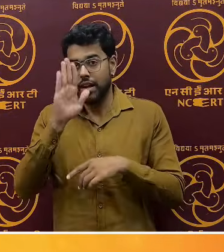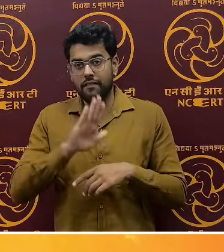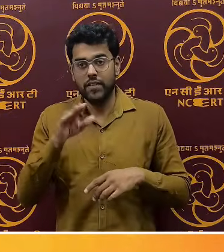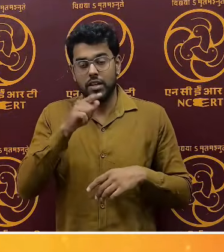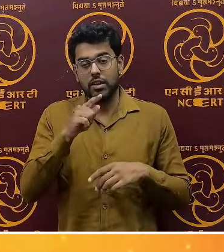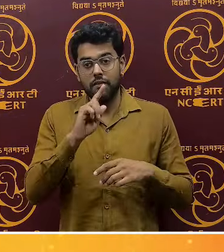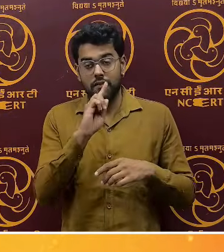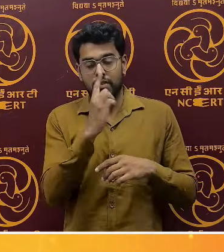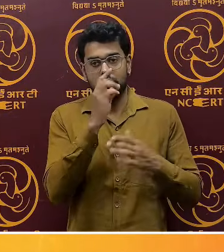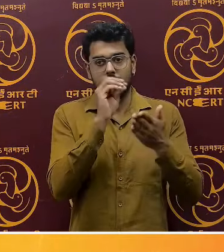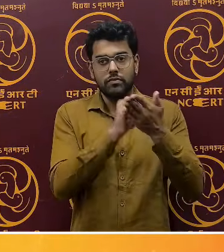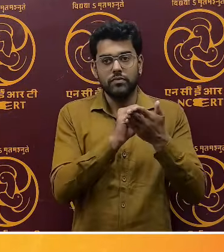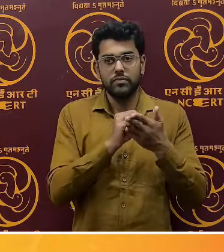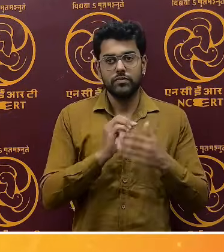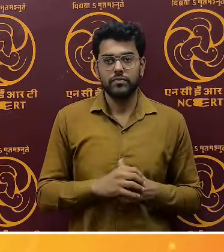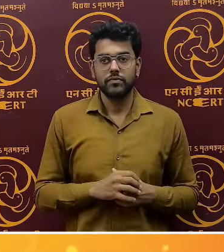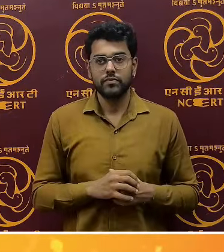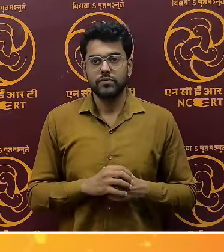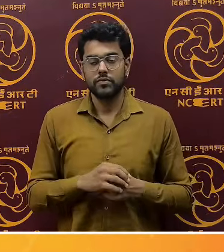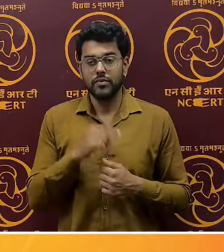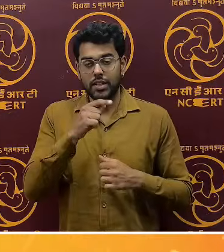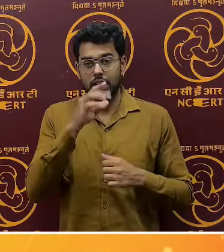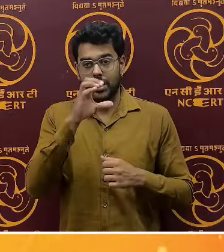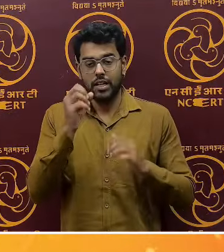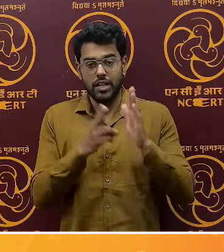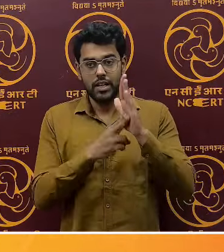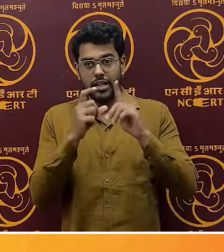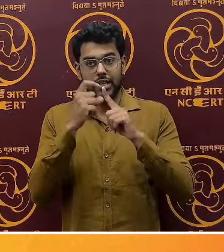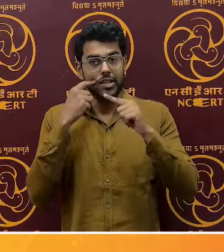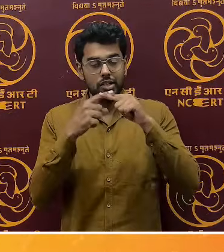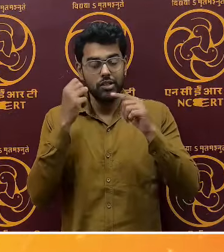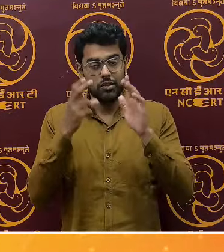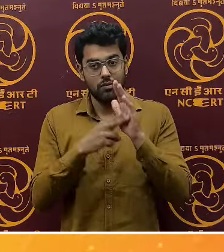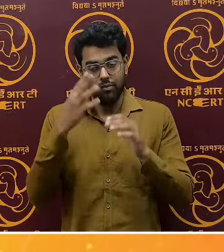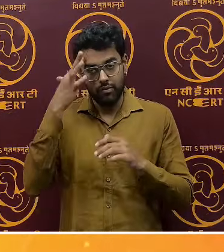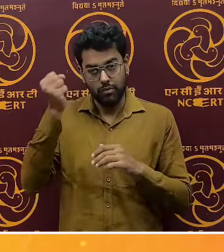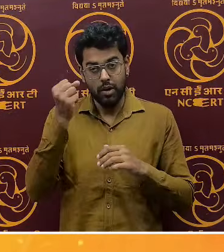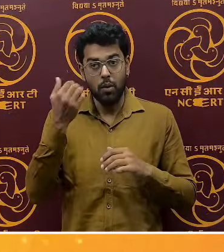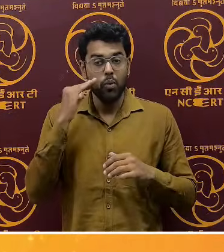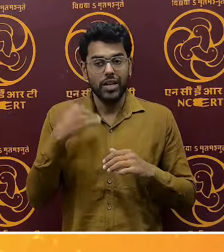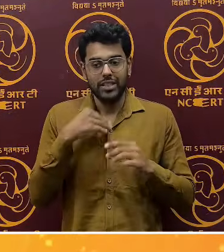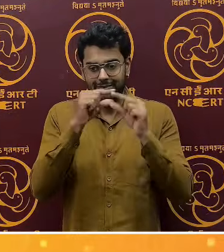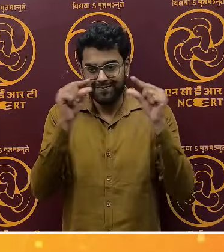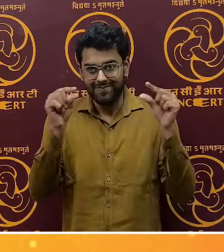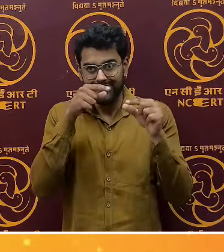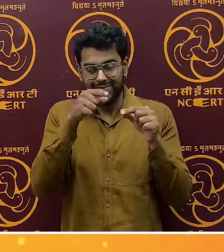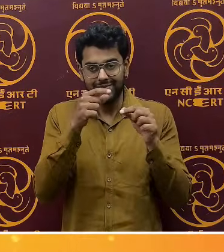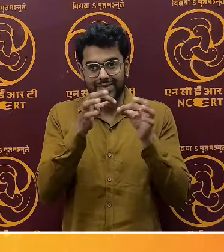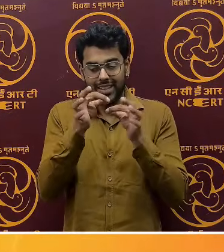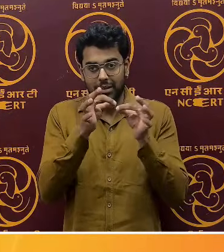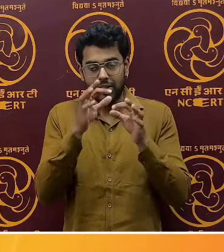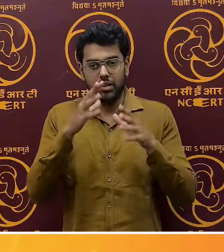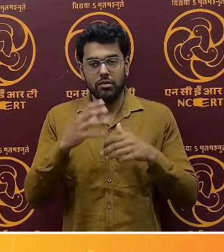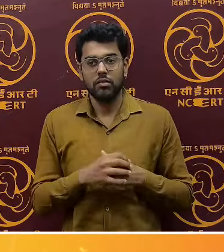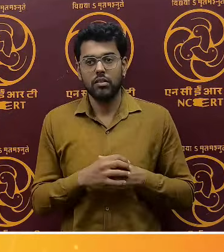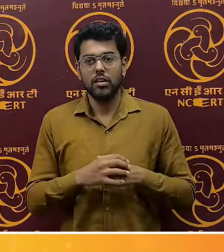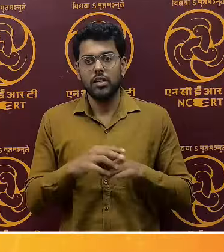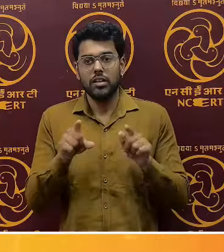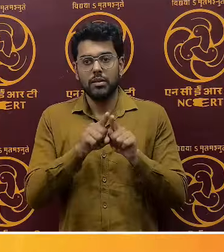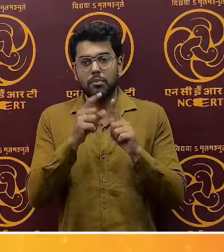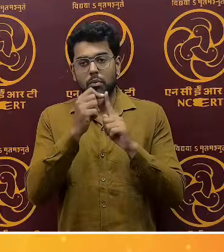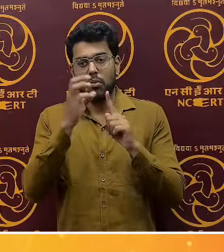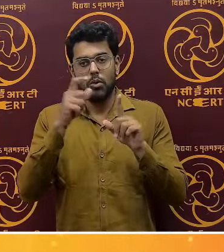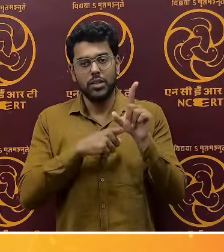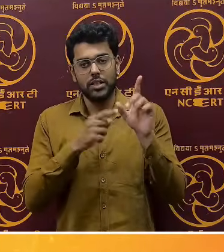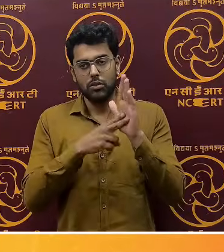first condition. So these are the conditions we have to keep in mind while expressing a mathematical expression as a